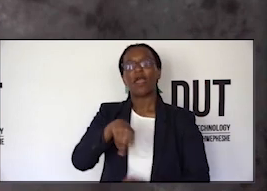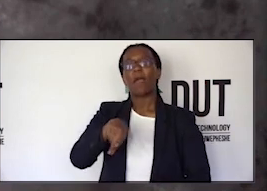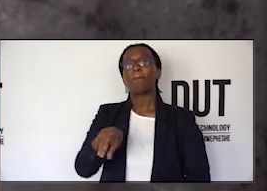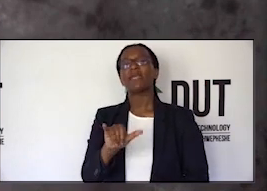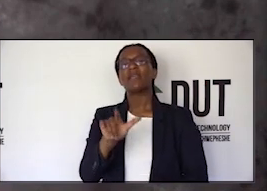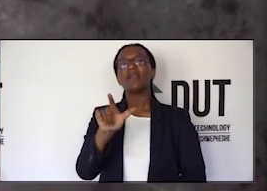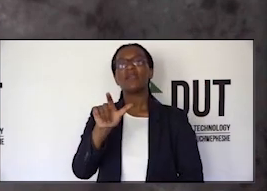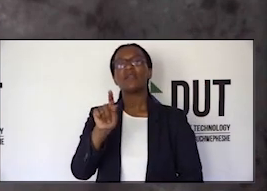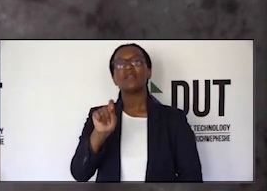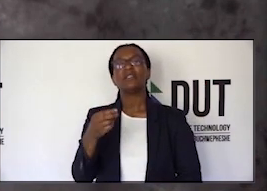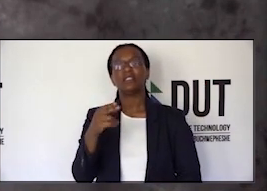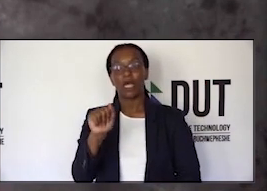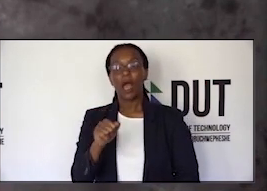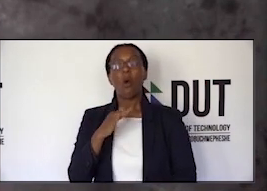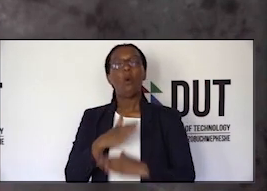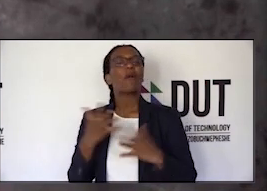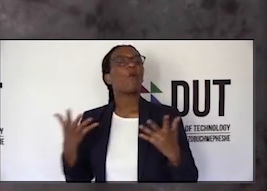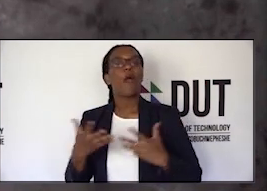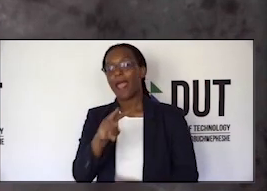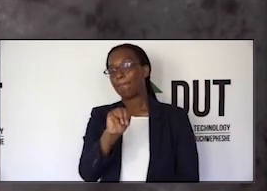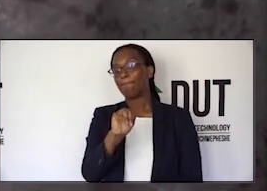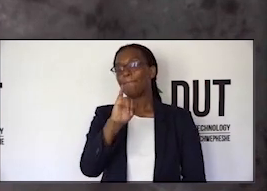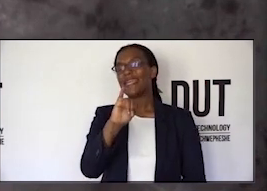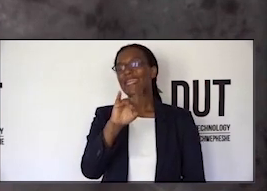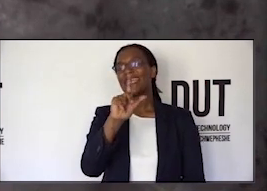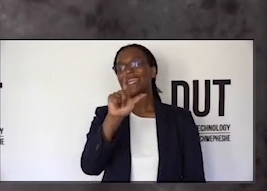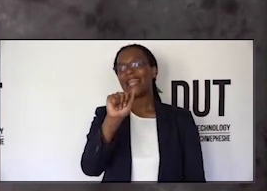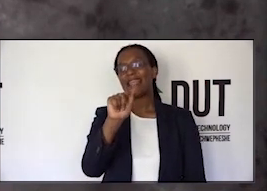the Midlands campuses. My email is